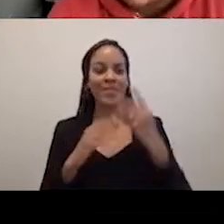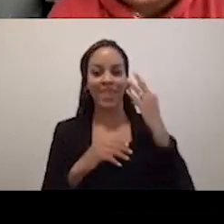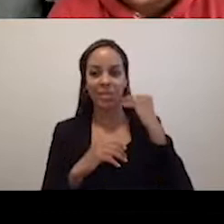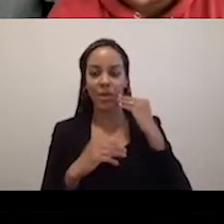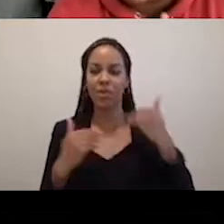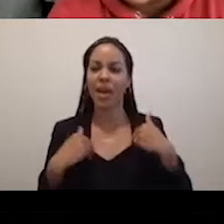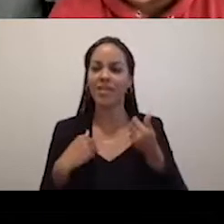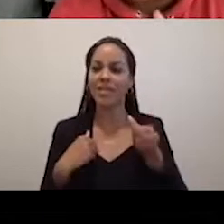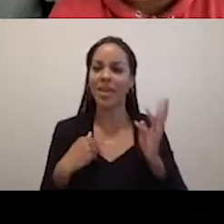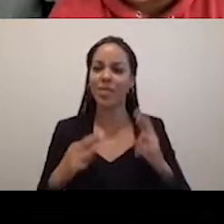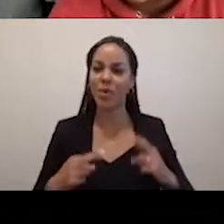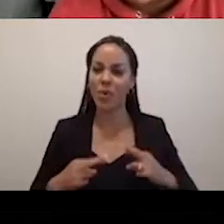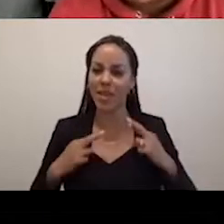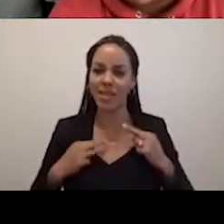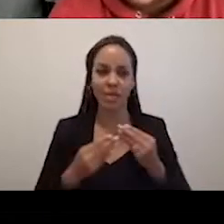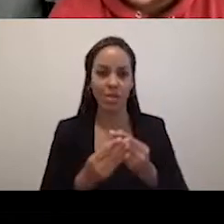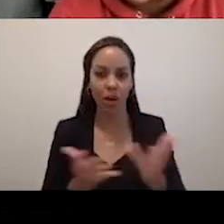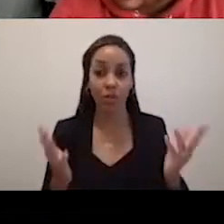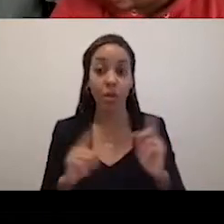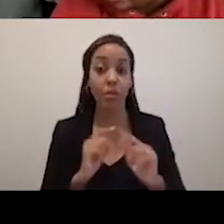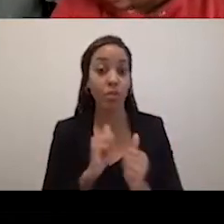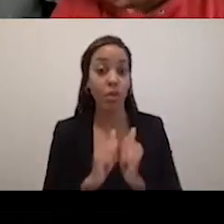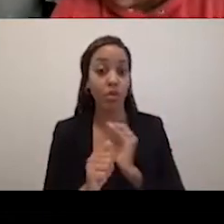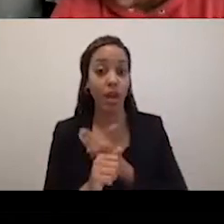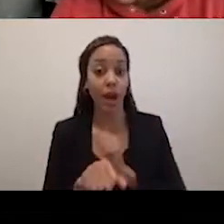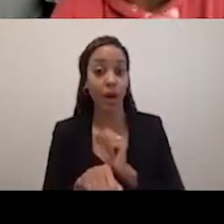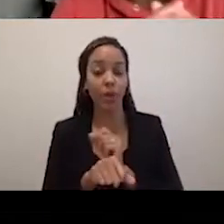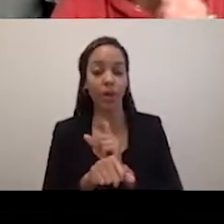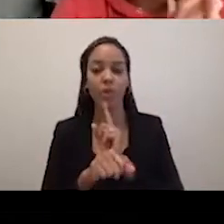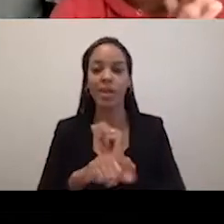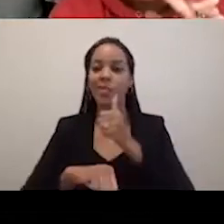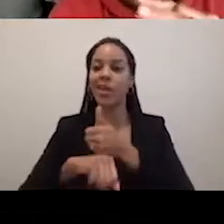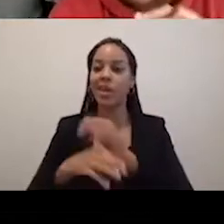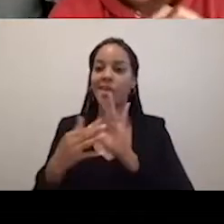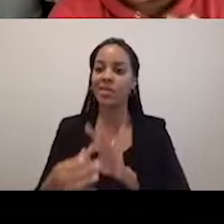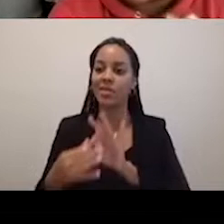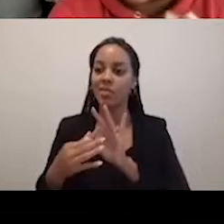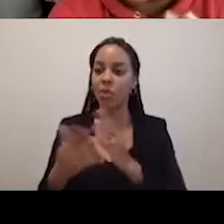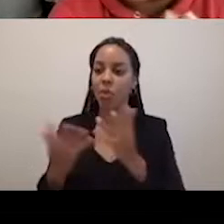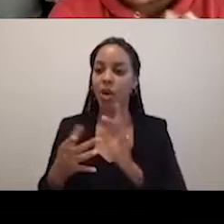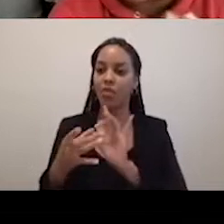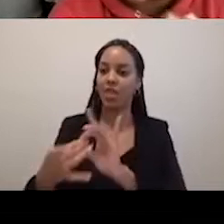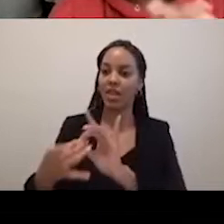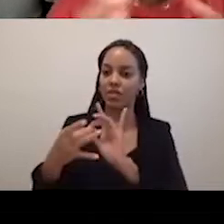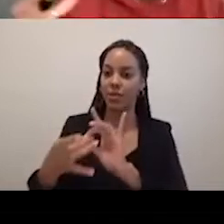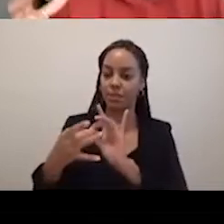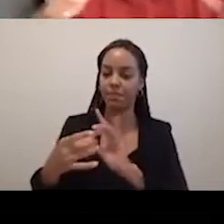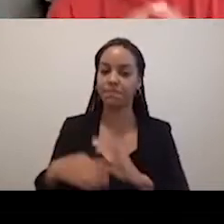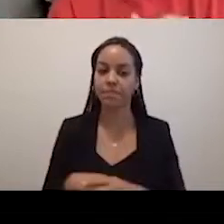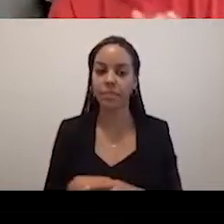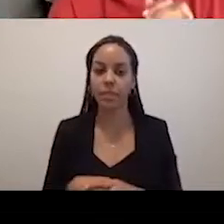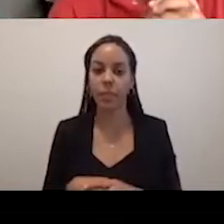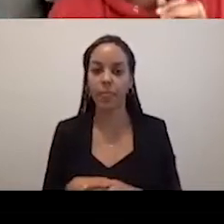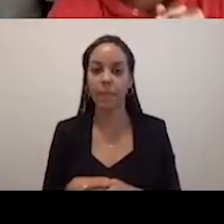we offer, but really most of our work is relationship based. And in terms of our, that we